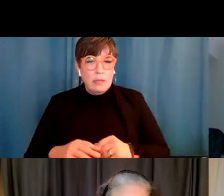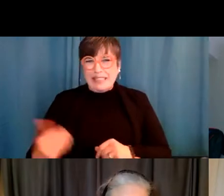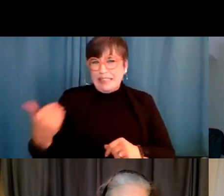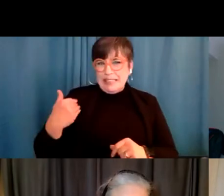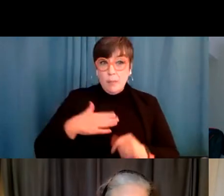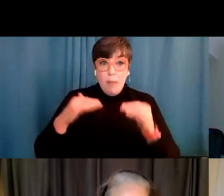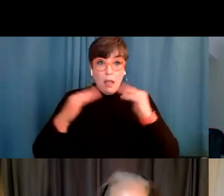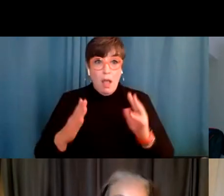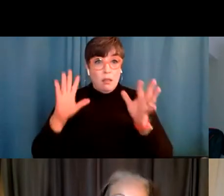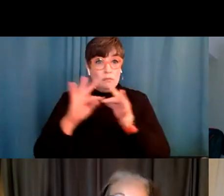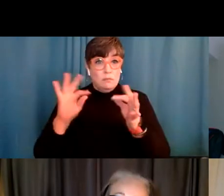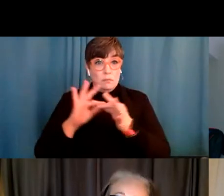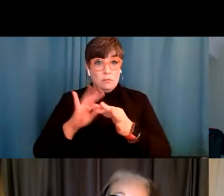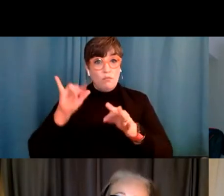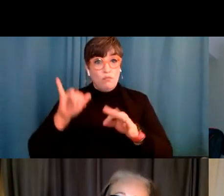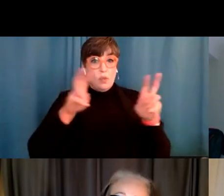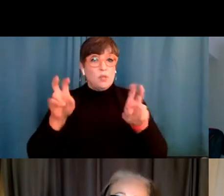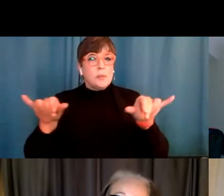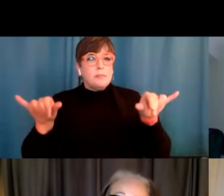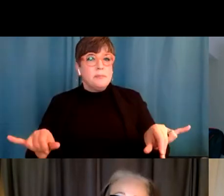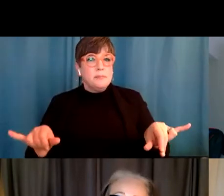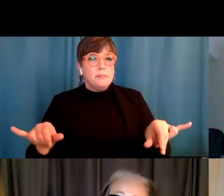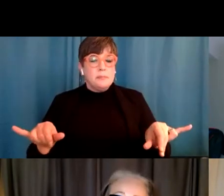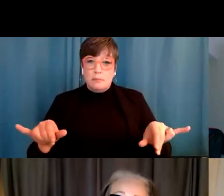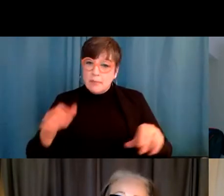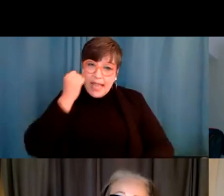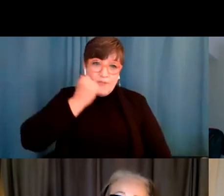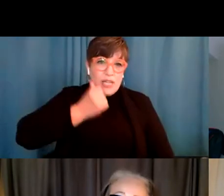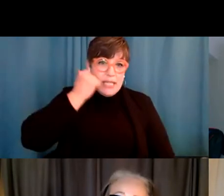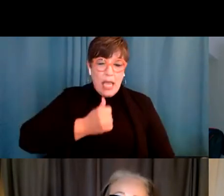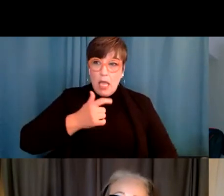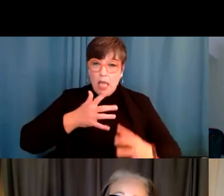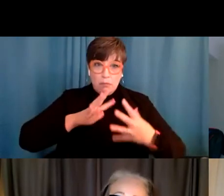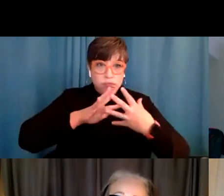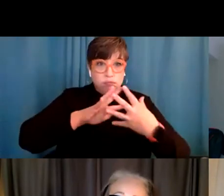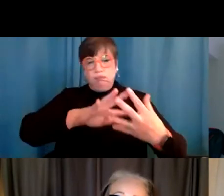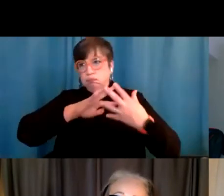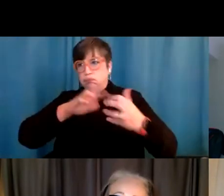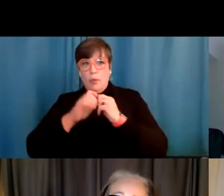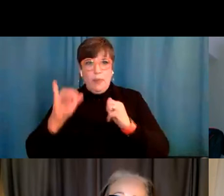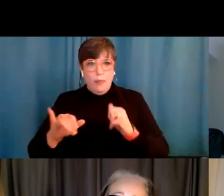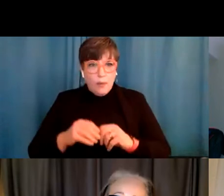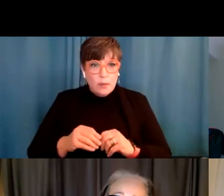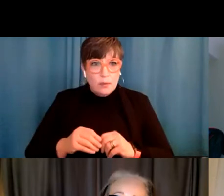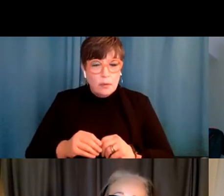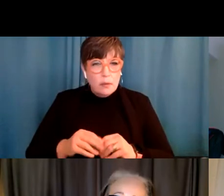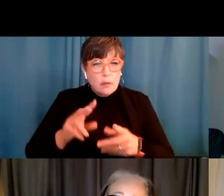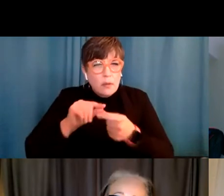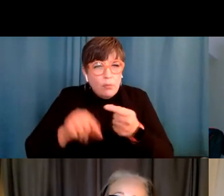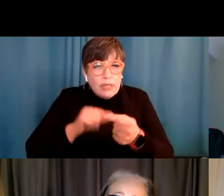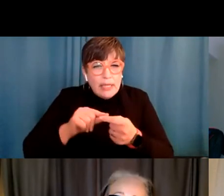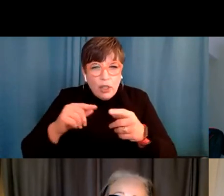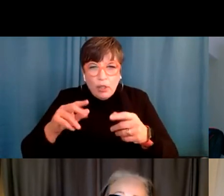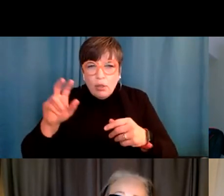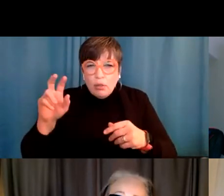be ones that we grapple with as a country. And there are certain events and flashpoints that make them, you know, much